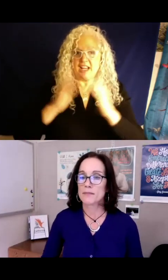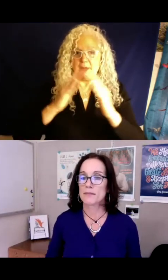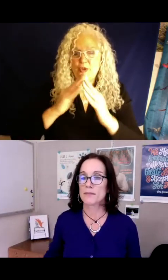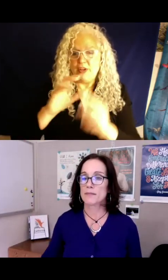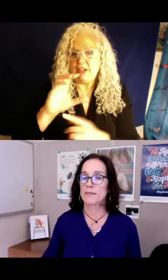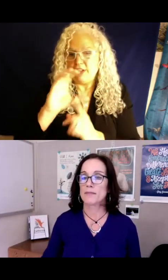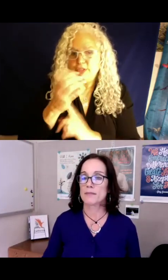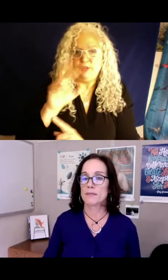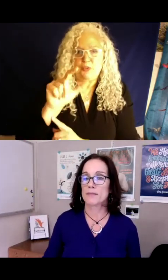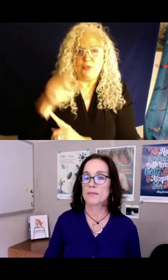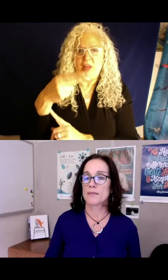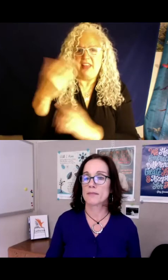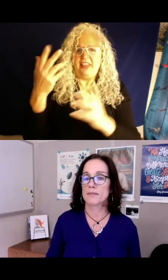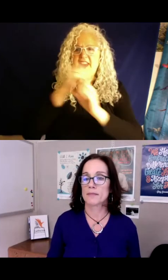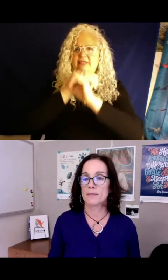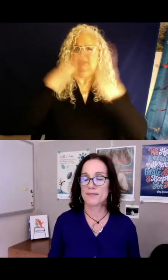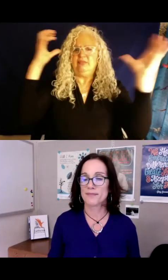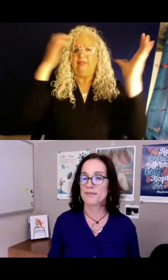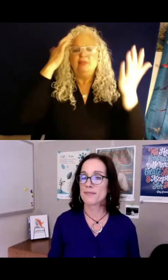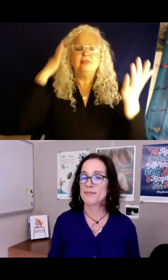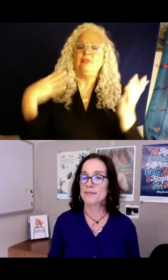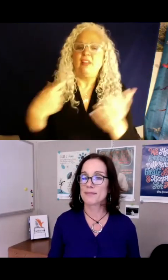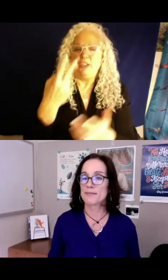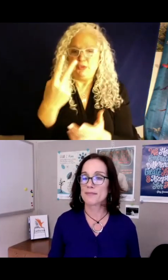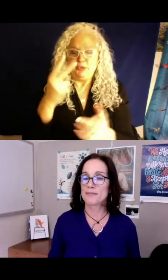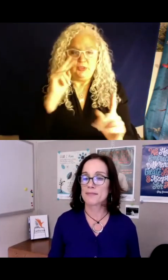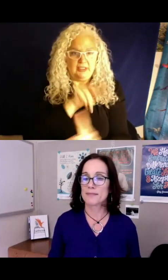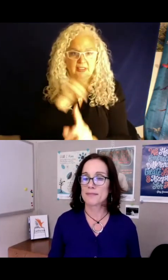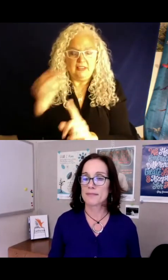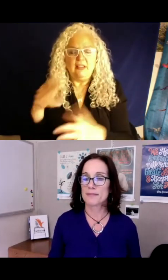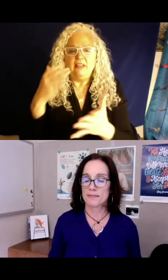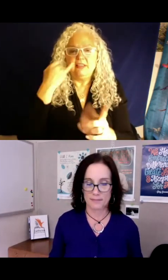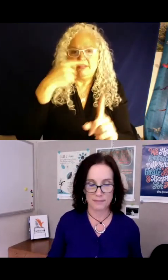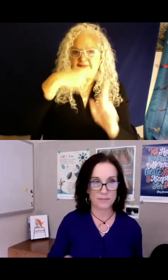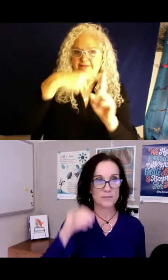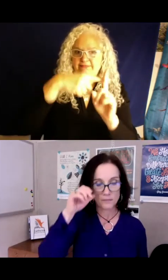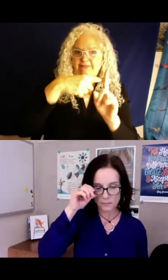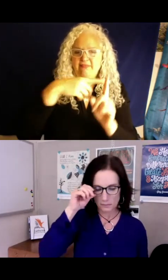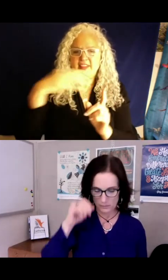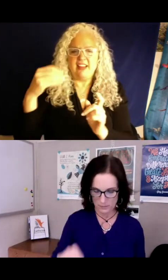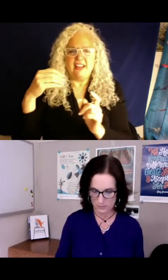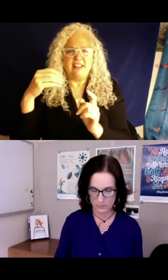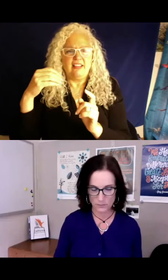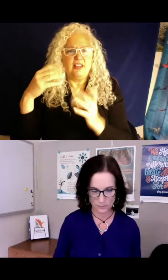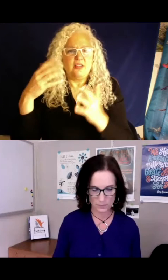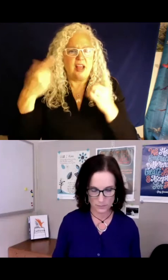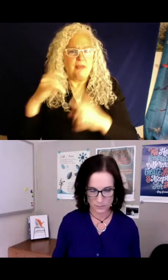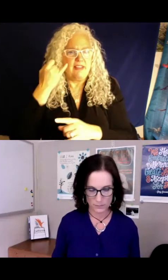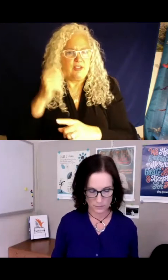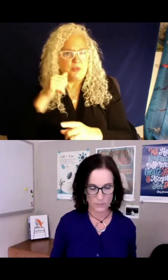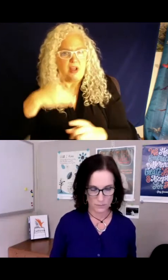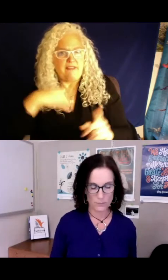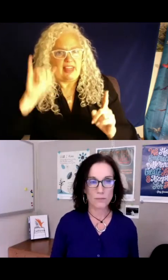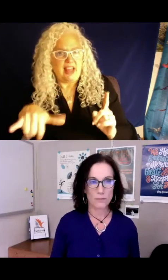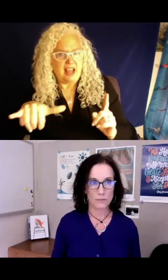This slide talks about deaf community cultural wealth. And there's two perspectives. There's